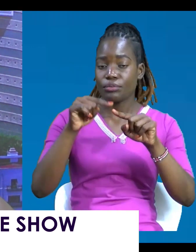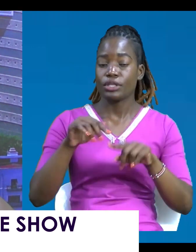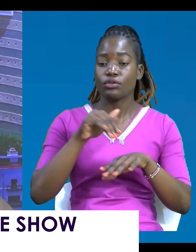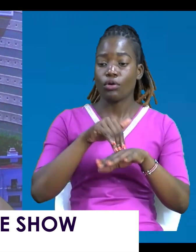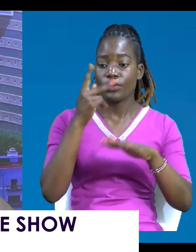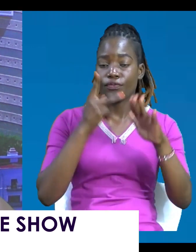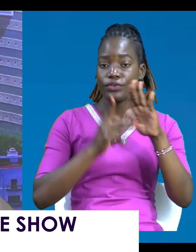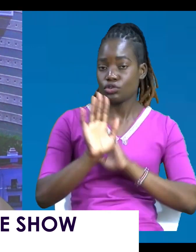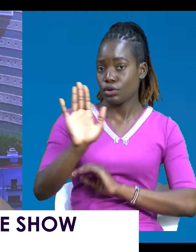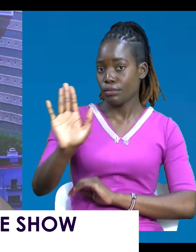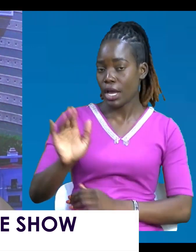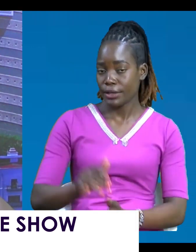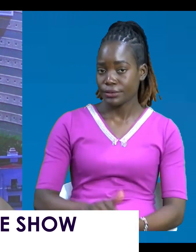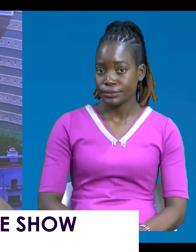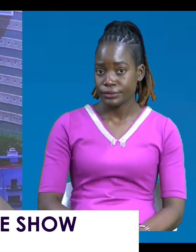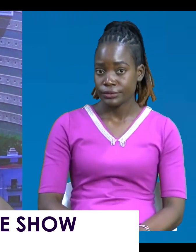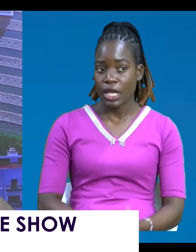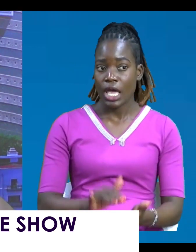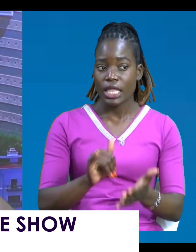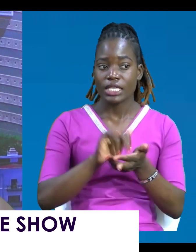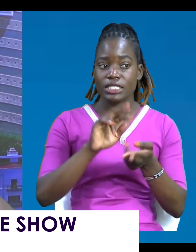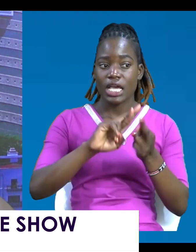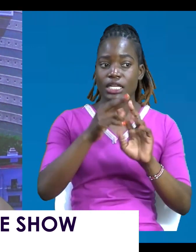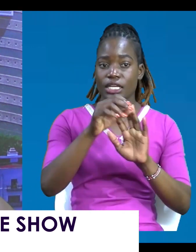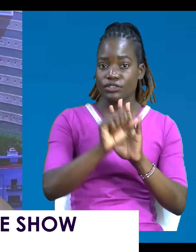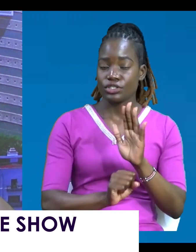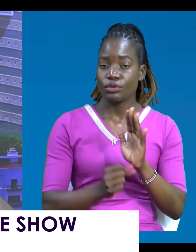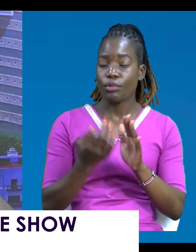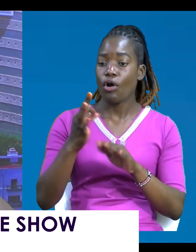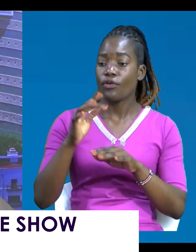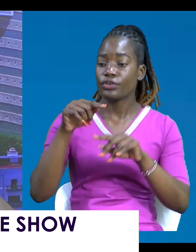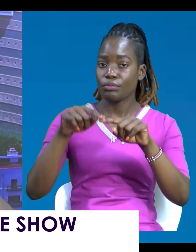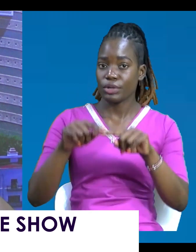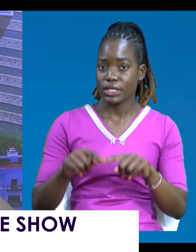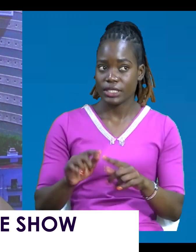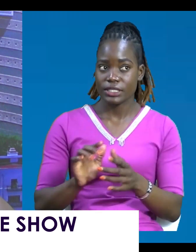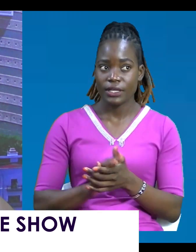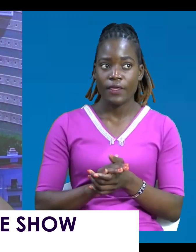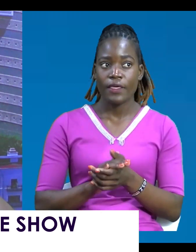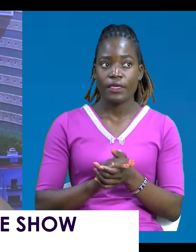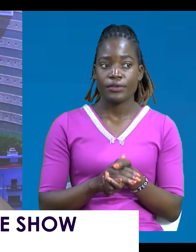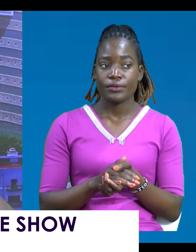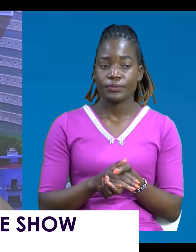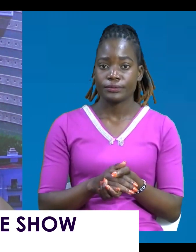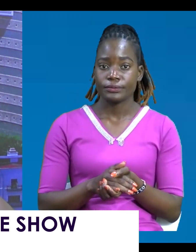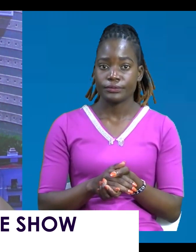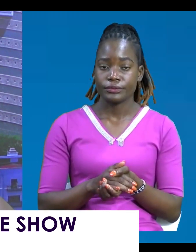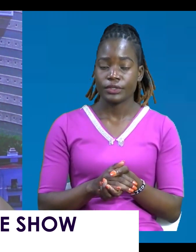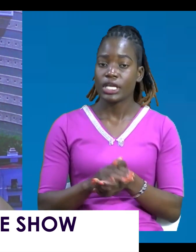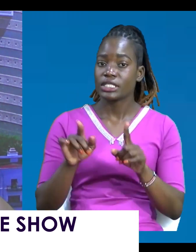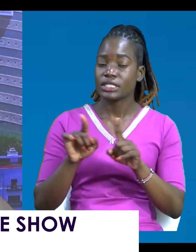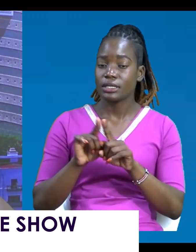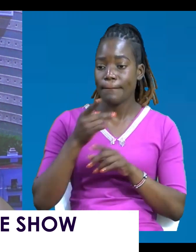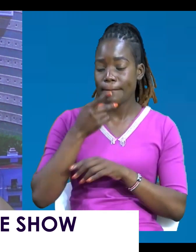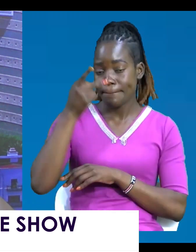vision. That is a relationship of dependency, very much like a parent to